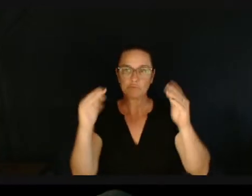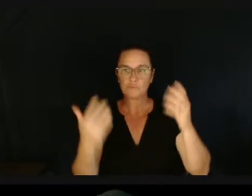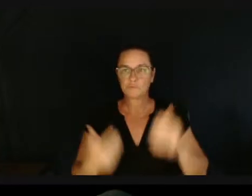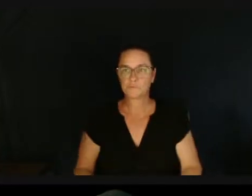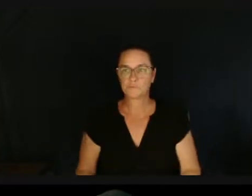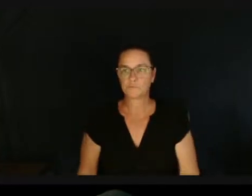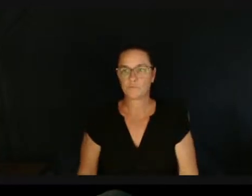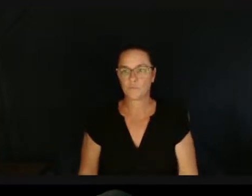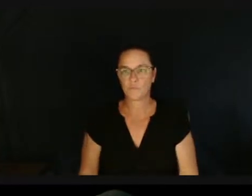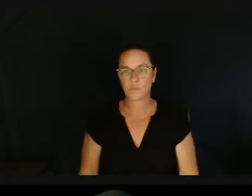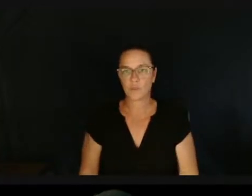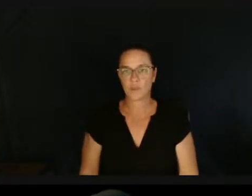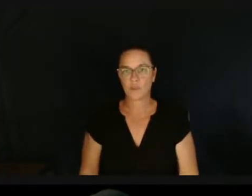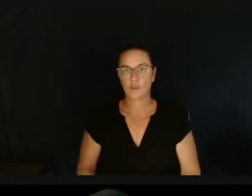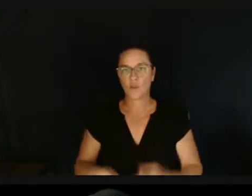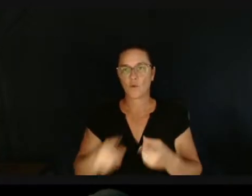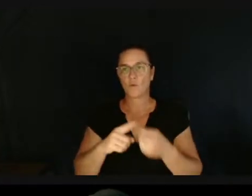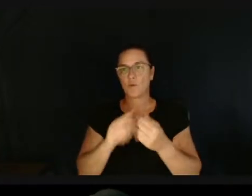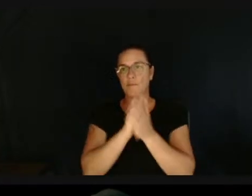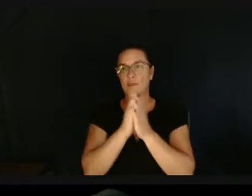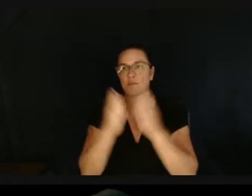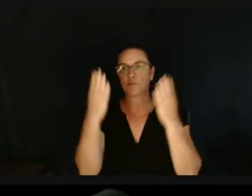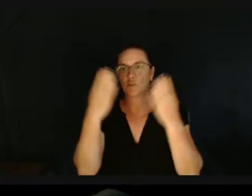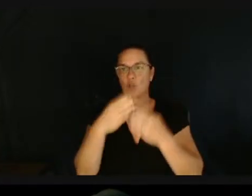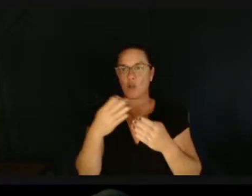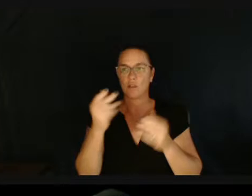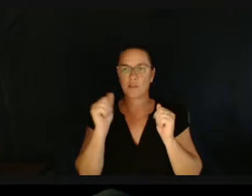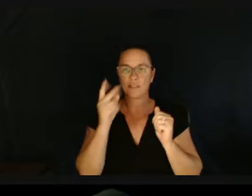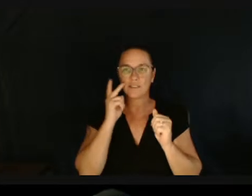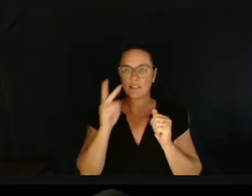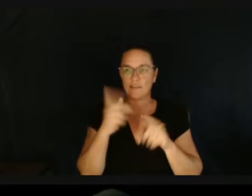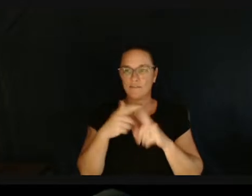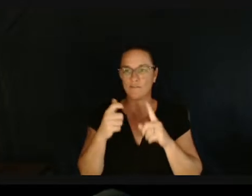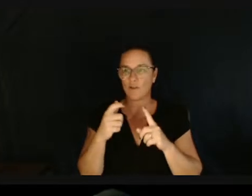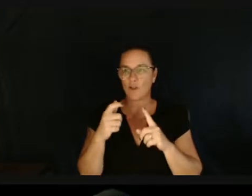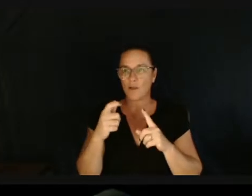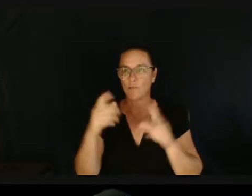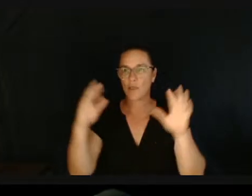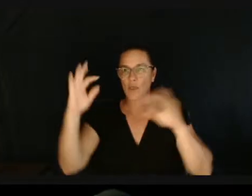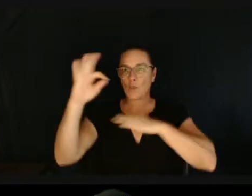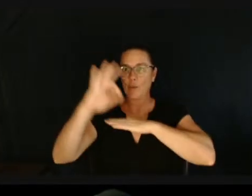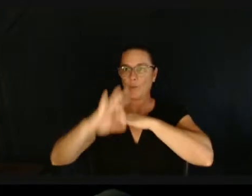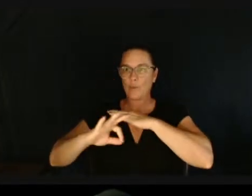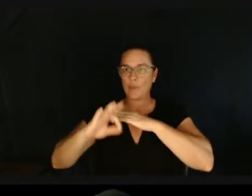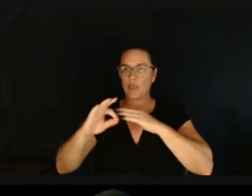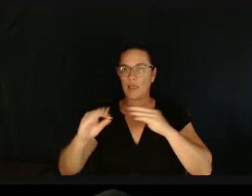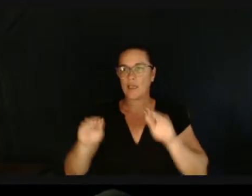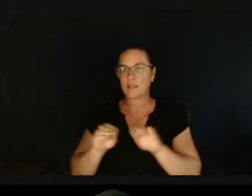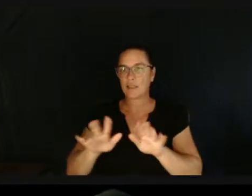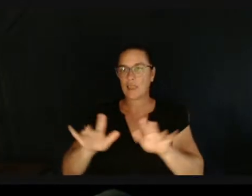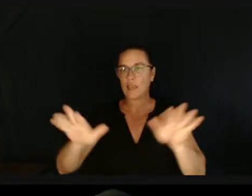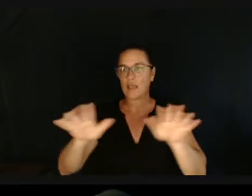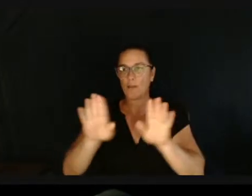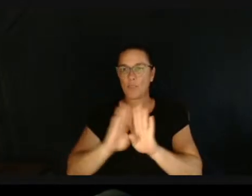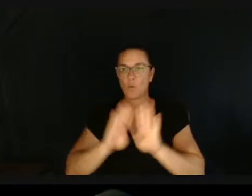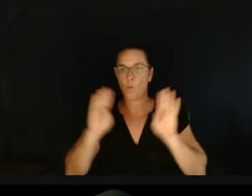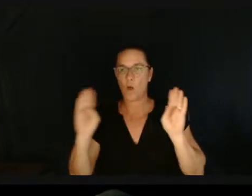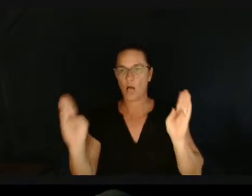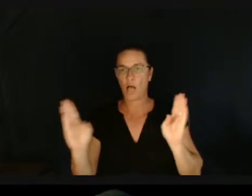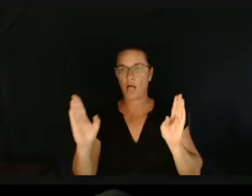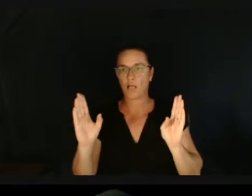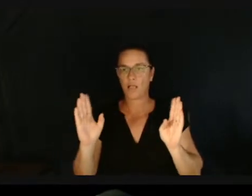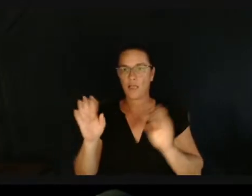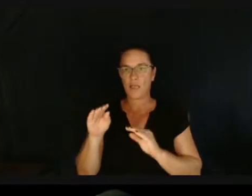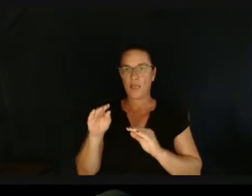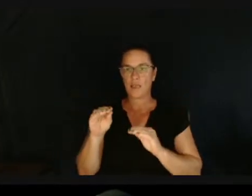Once it starts getting dark, you start getting some effects of the light, right? You see how we're lighting up the walls and the whole exposure is off.